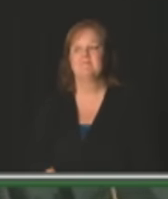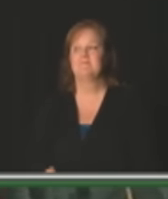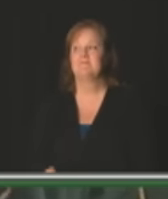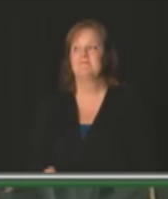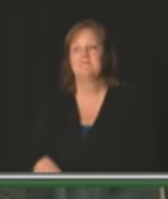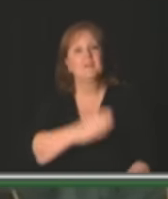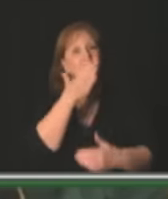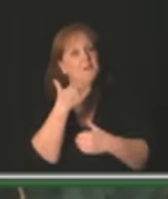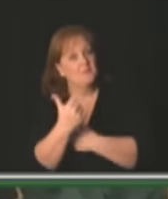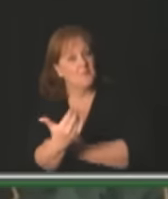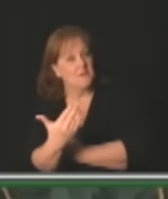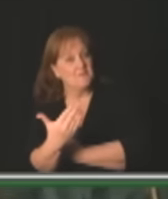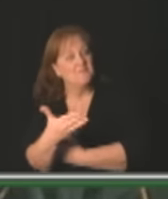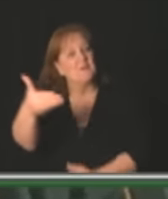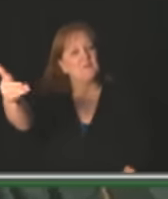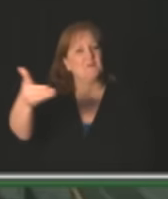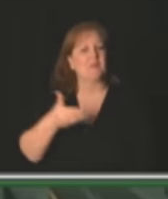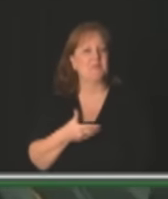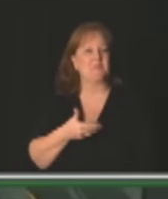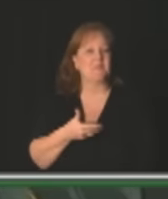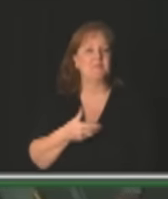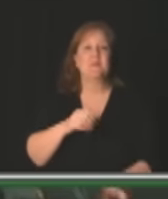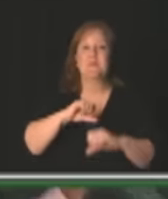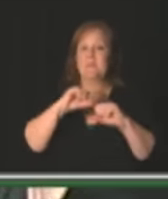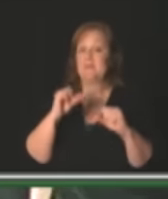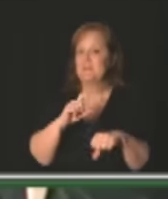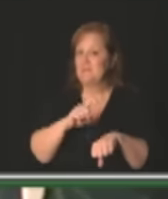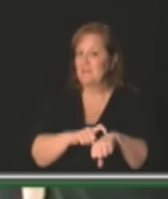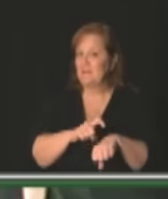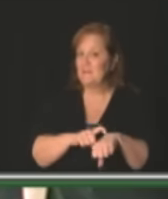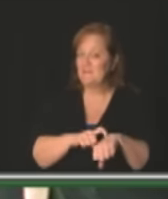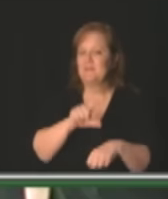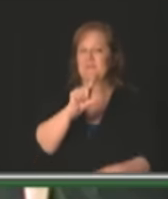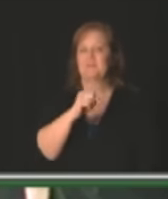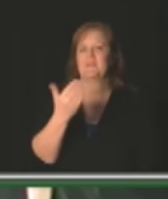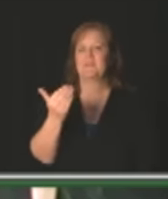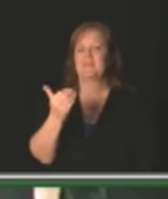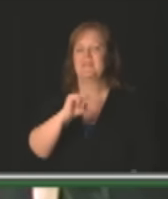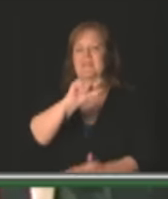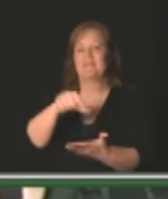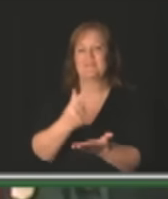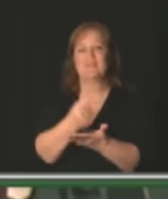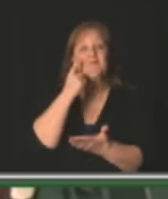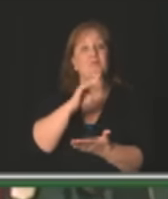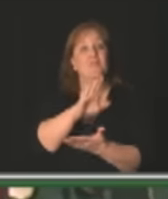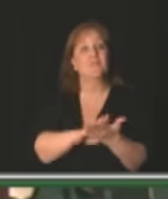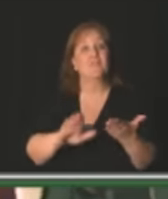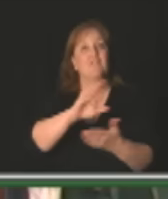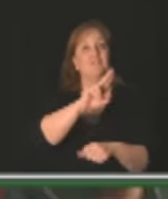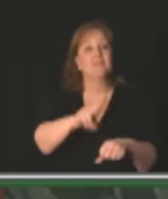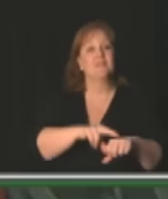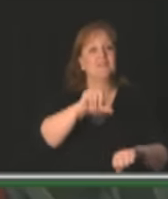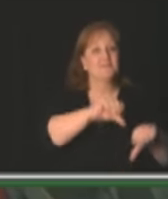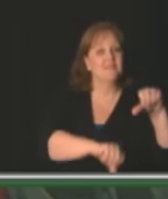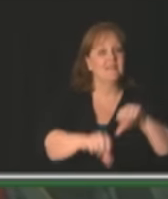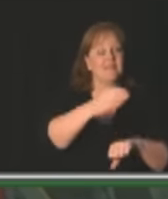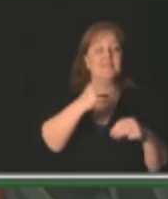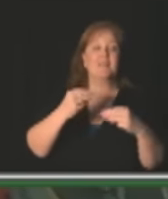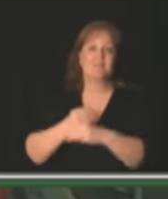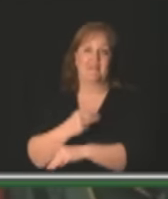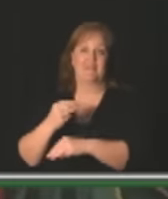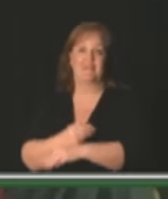Good morning, and welcome to the winter 2015 commencement for the College of Natural Sciences and